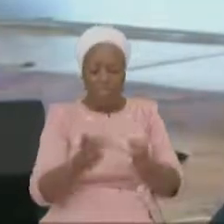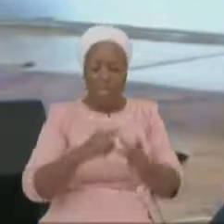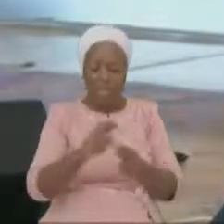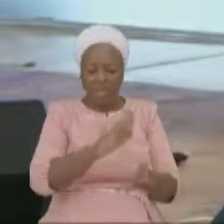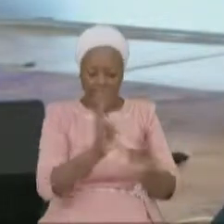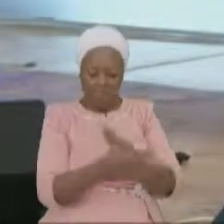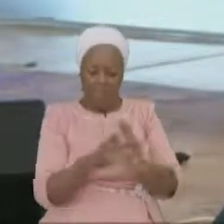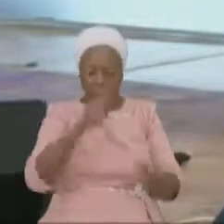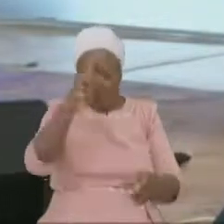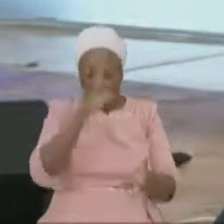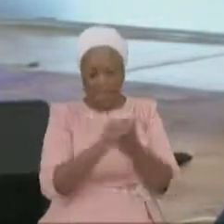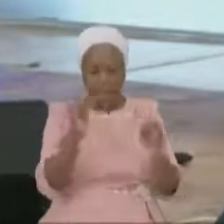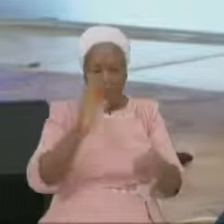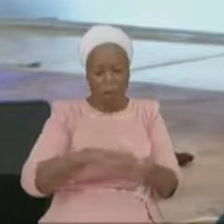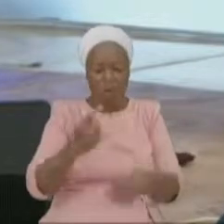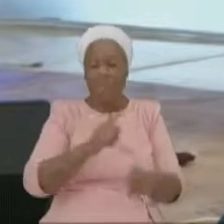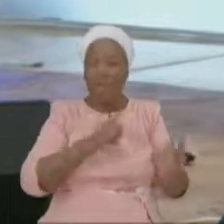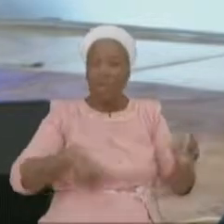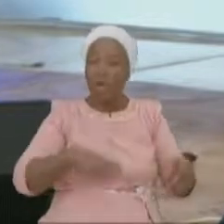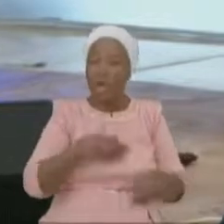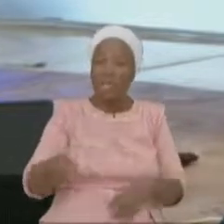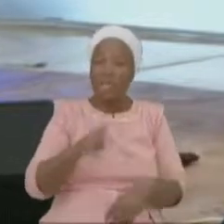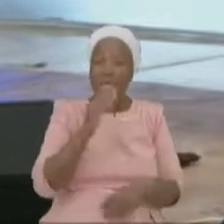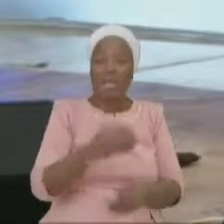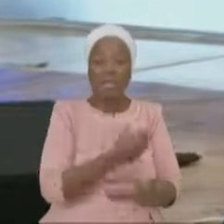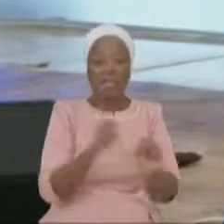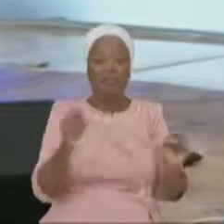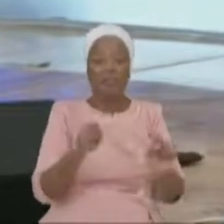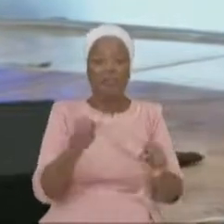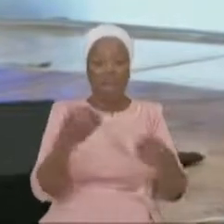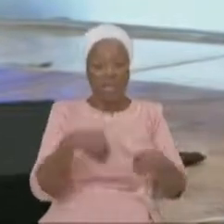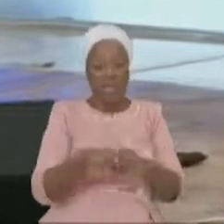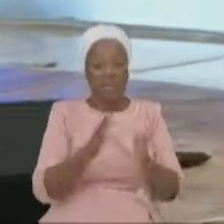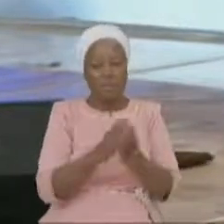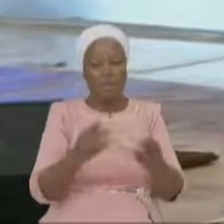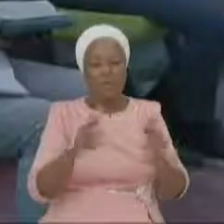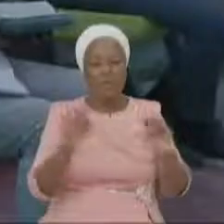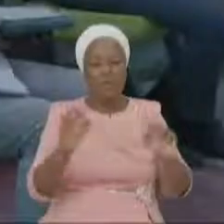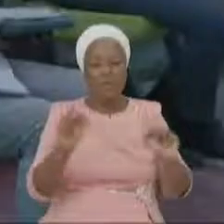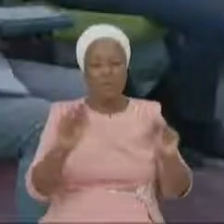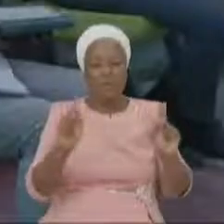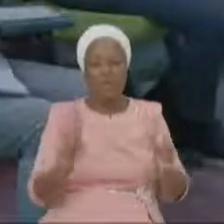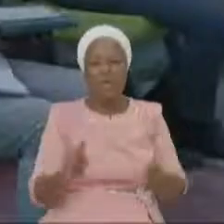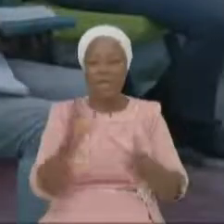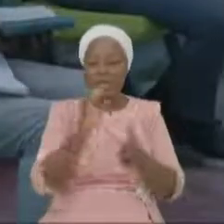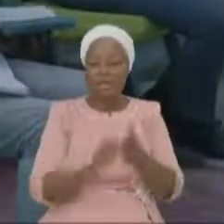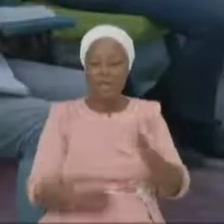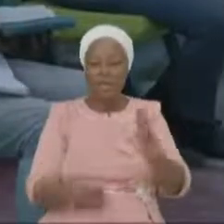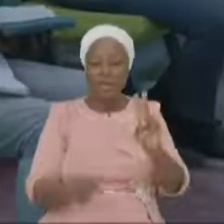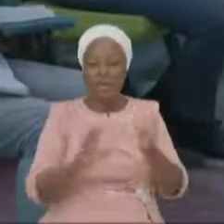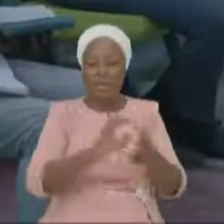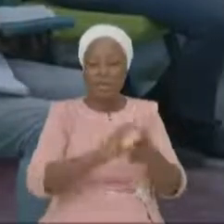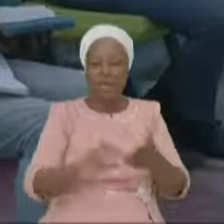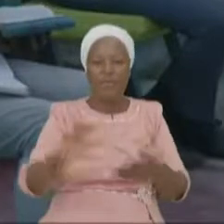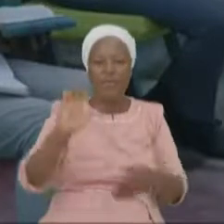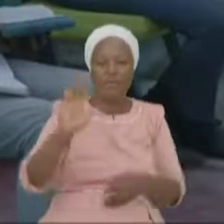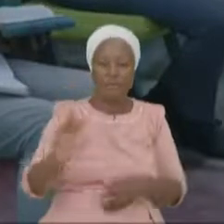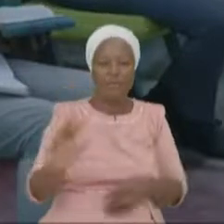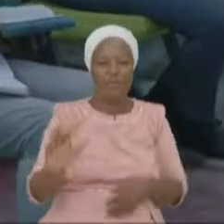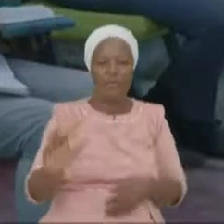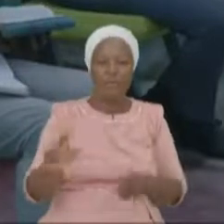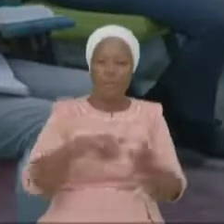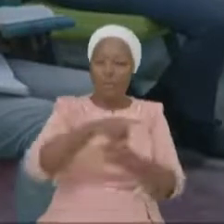on the Lord, and they are saved. Mark chapter 2, reading from verse 5,